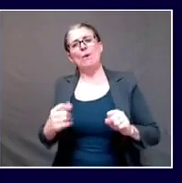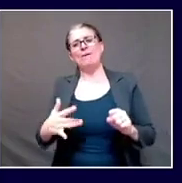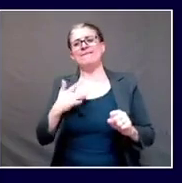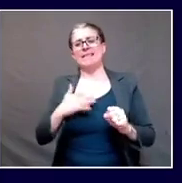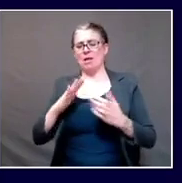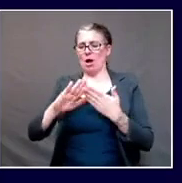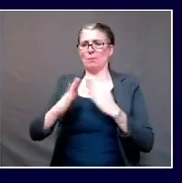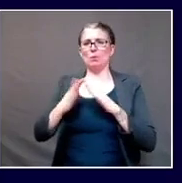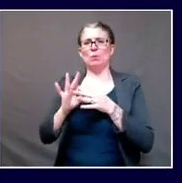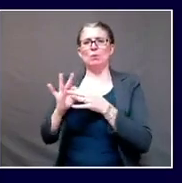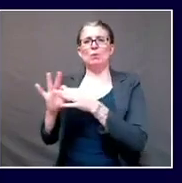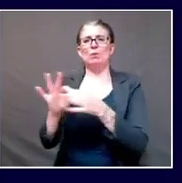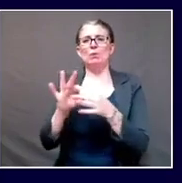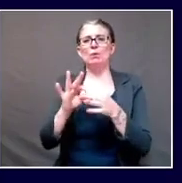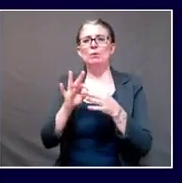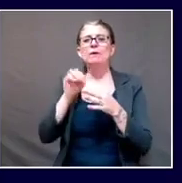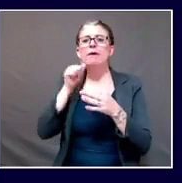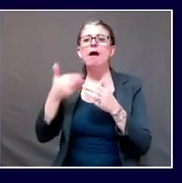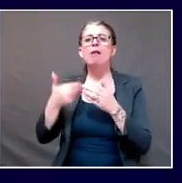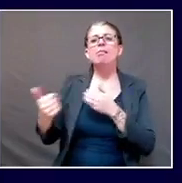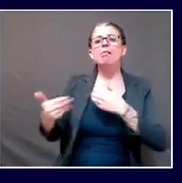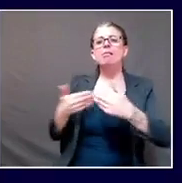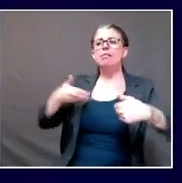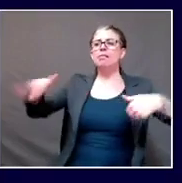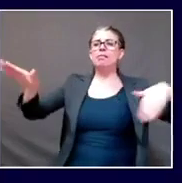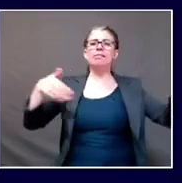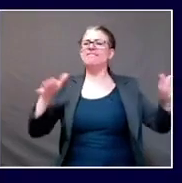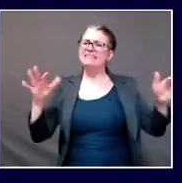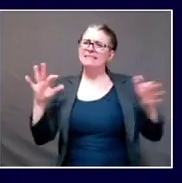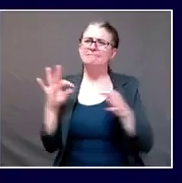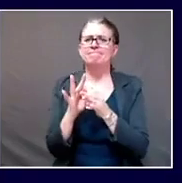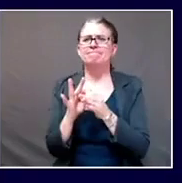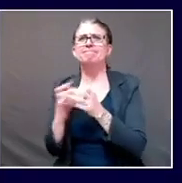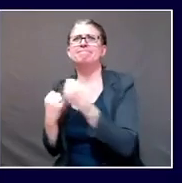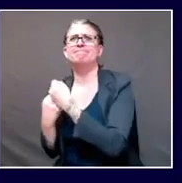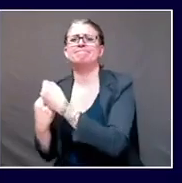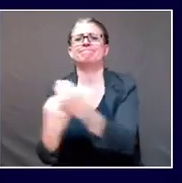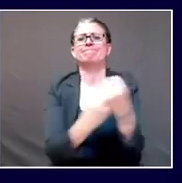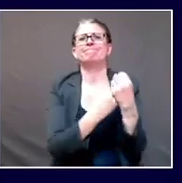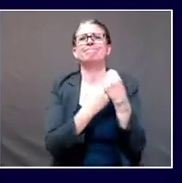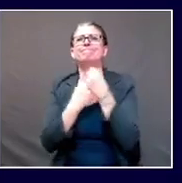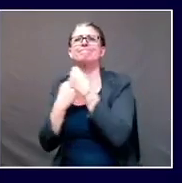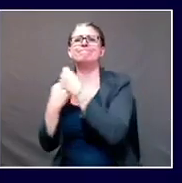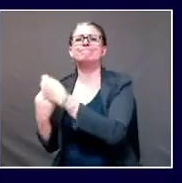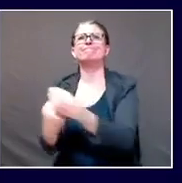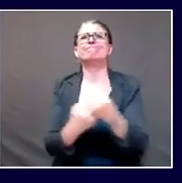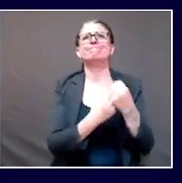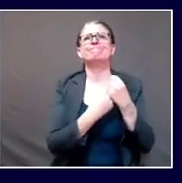ways in which when we all need to come together, it happens in Maine and it, it definitely happened here.